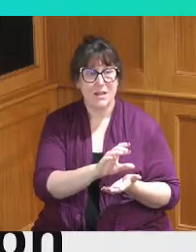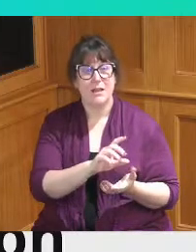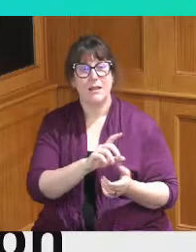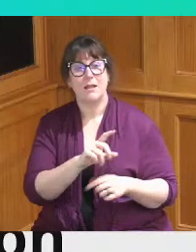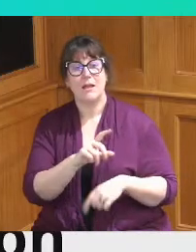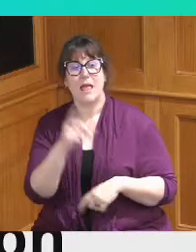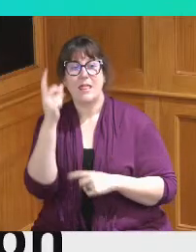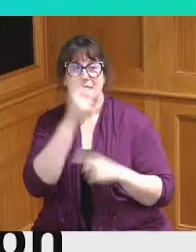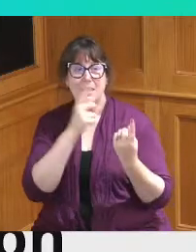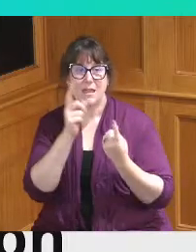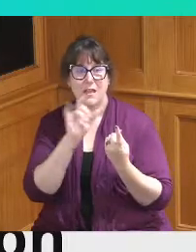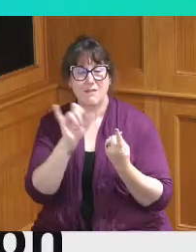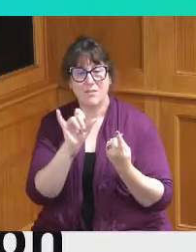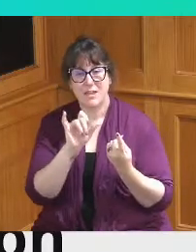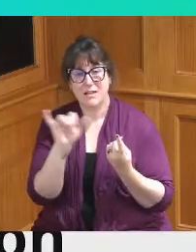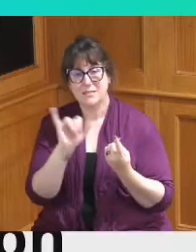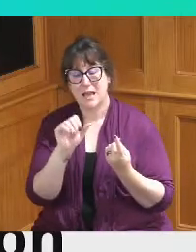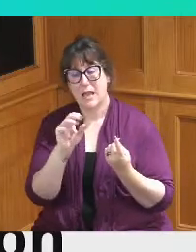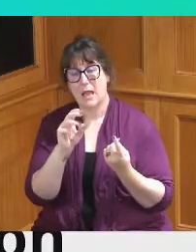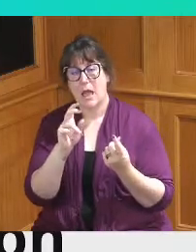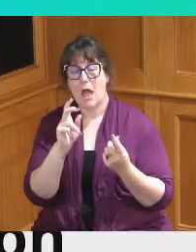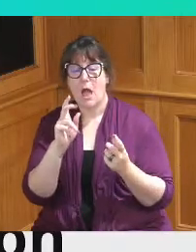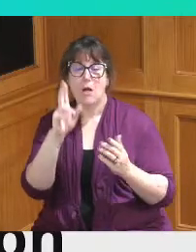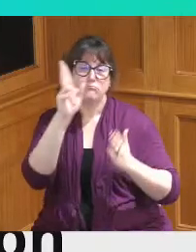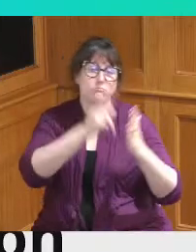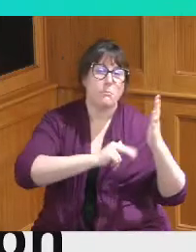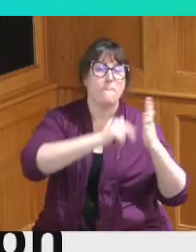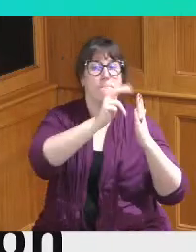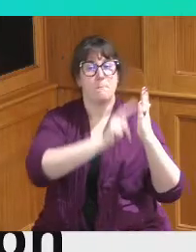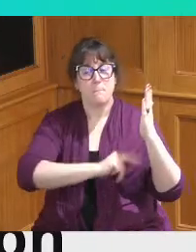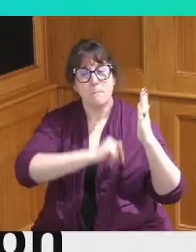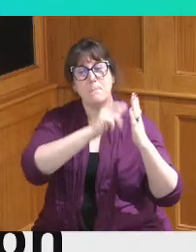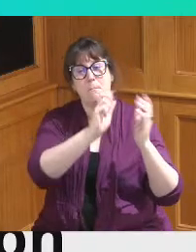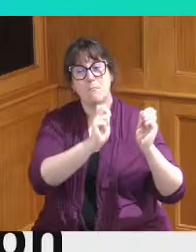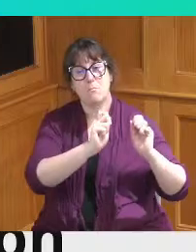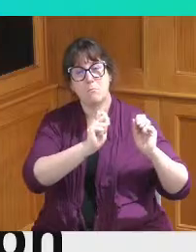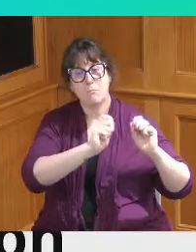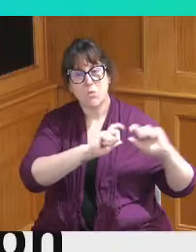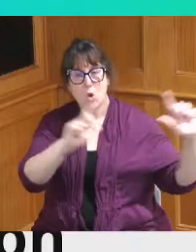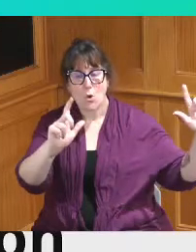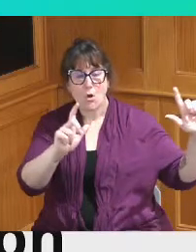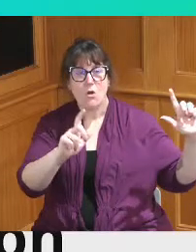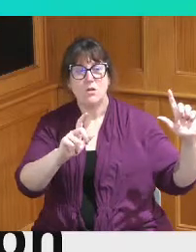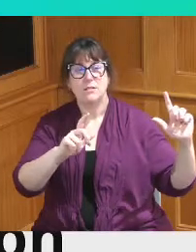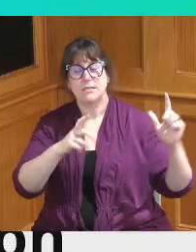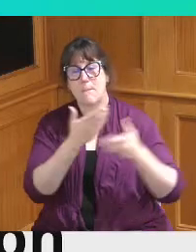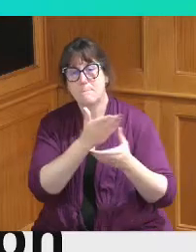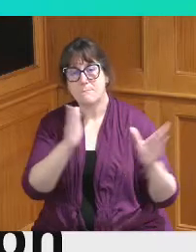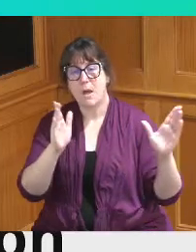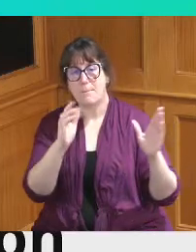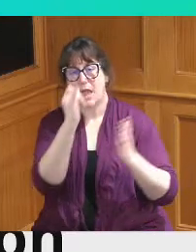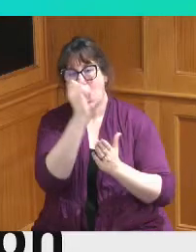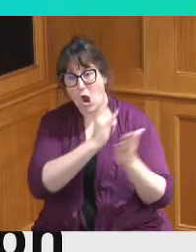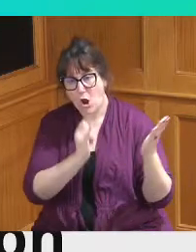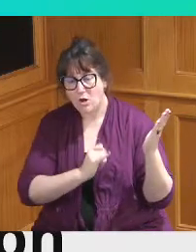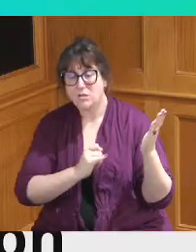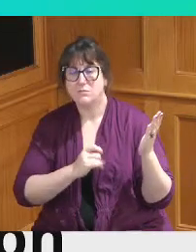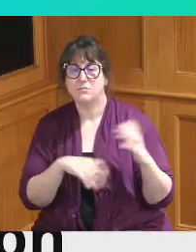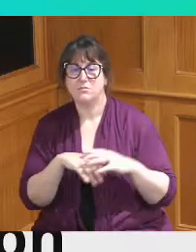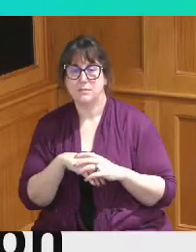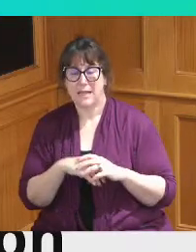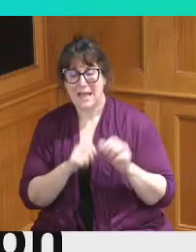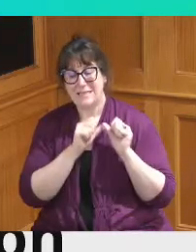of things like murals, painting along the streets for street calming, public art, this sort of thing, and